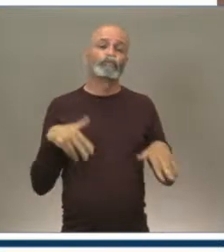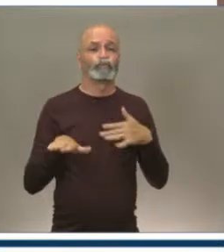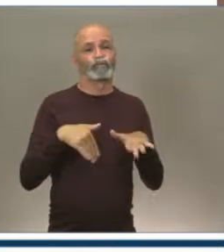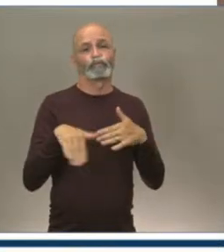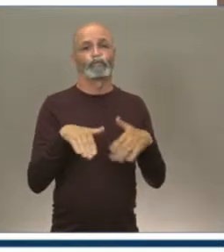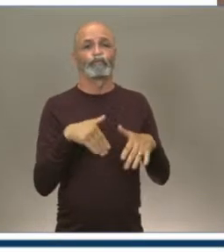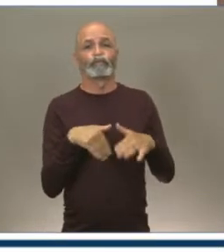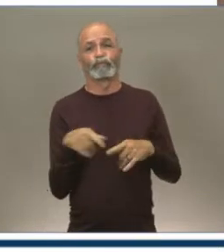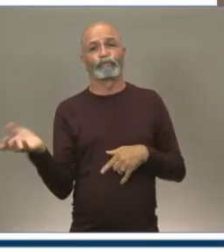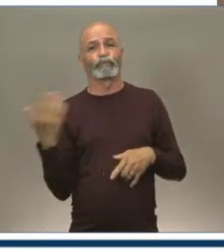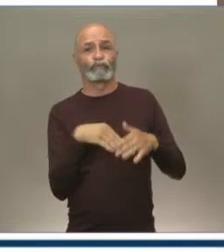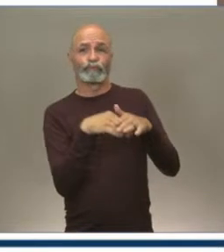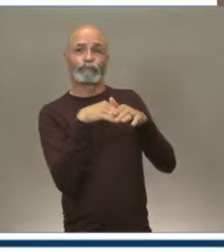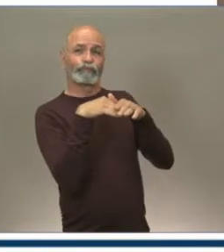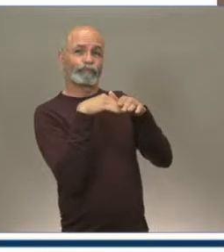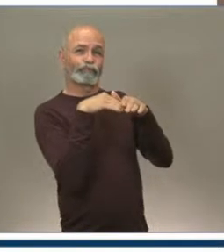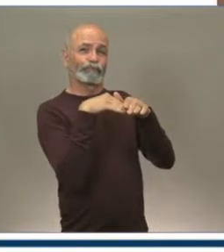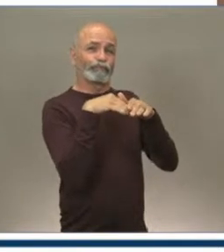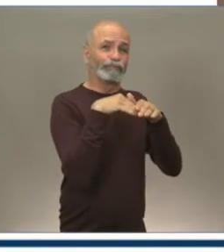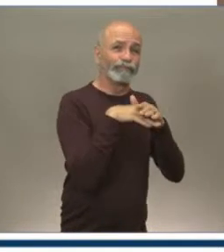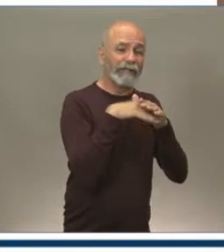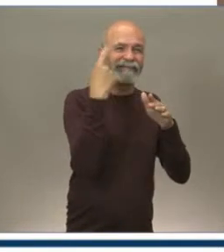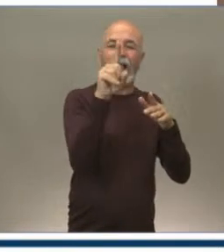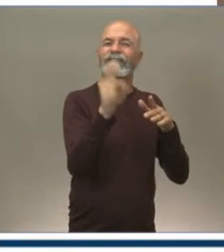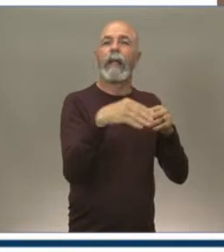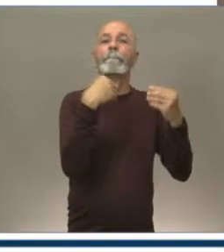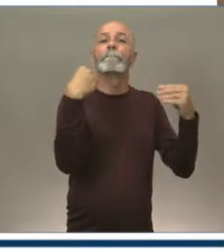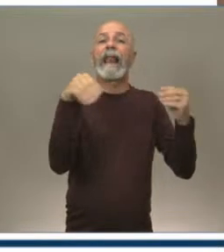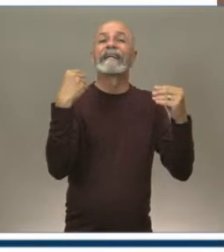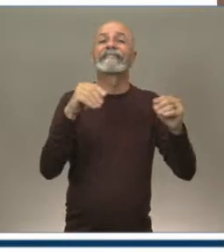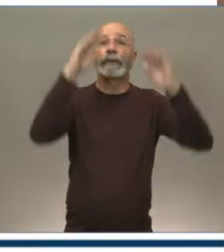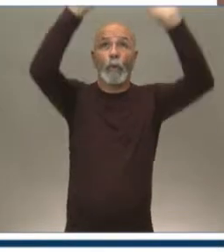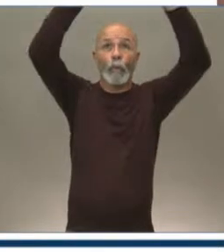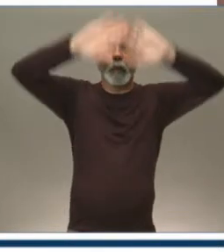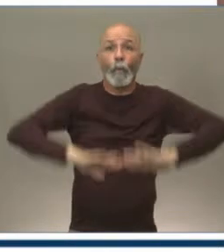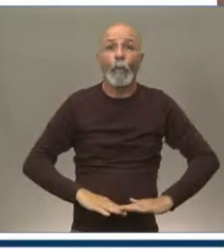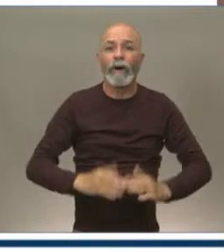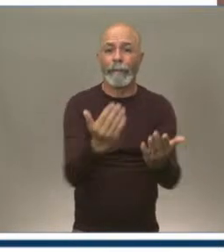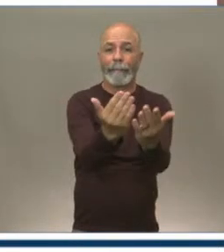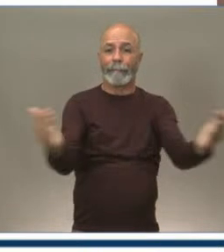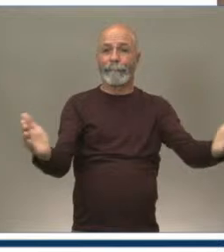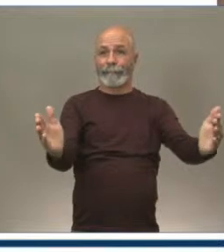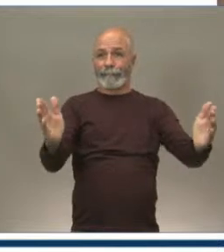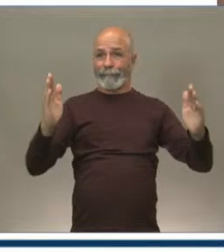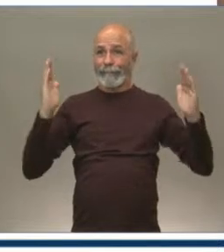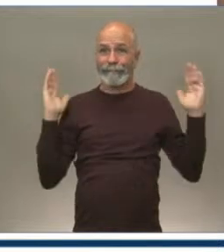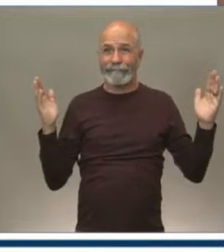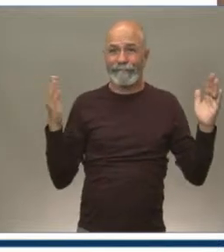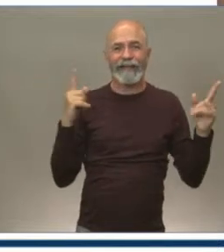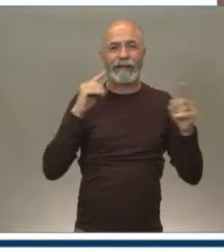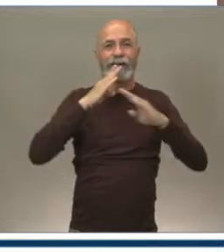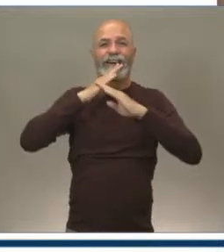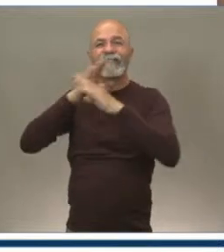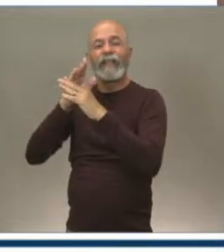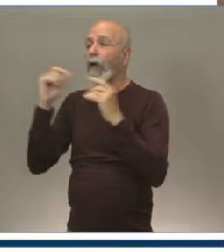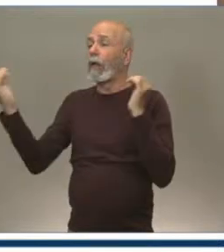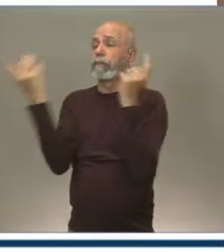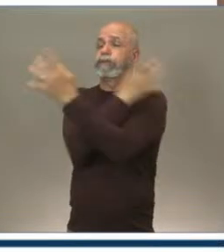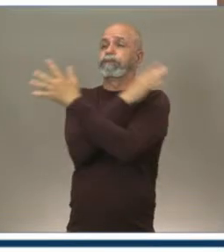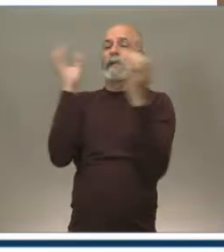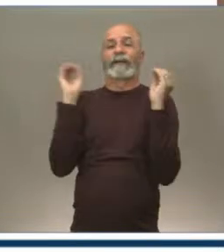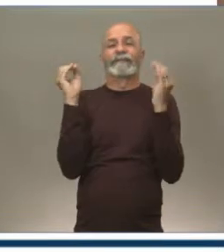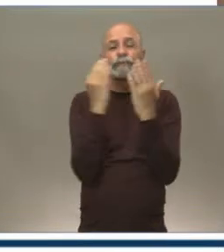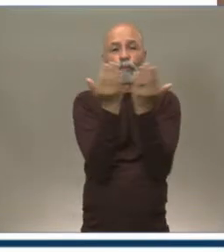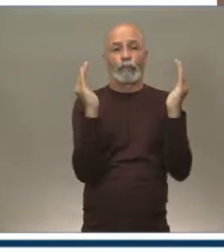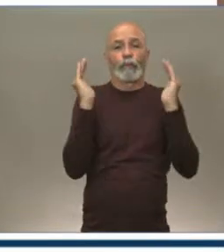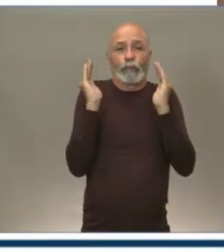of plexiglass and other things that would limit mobility and spread. We continue to